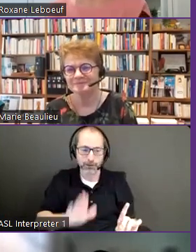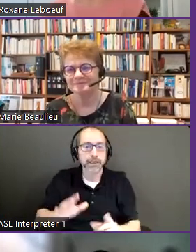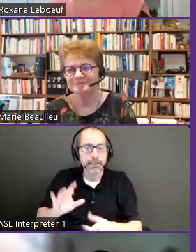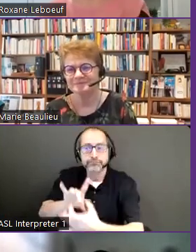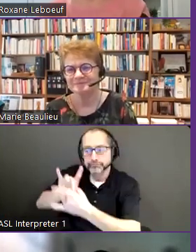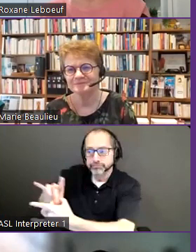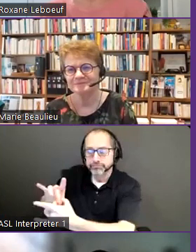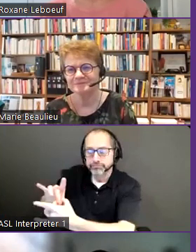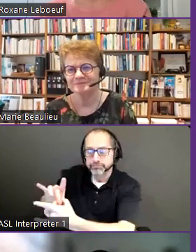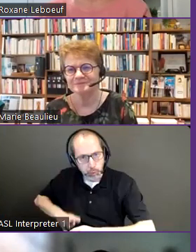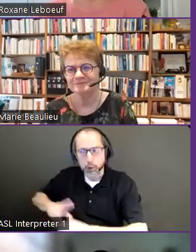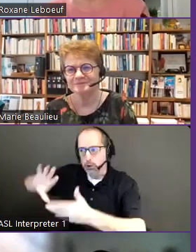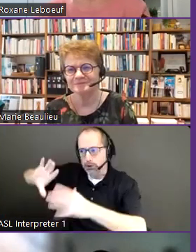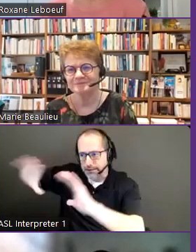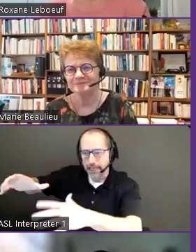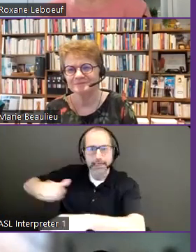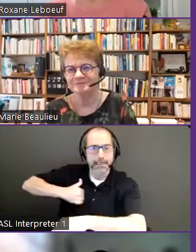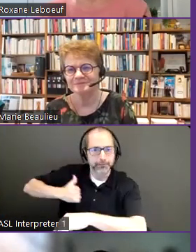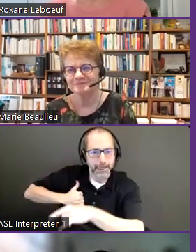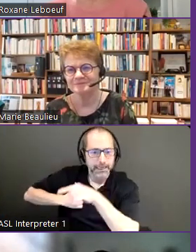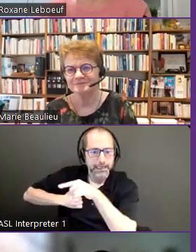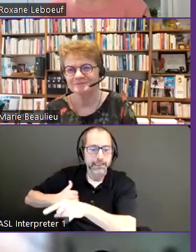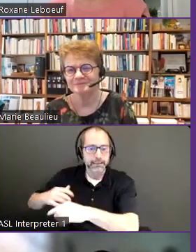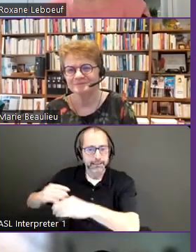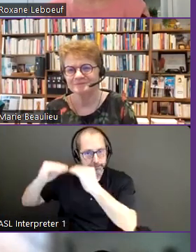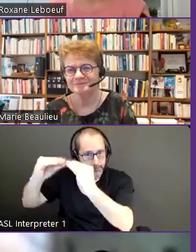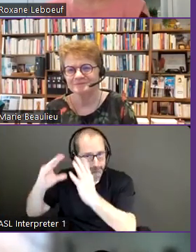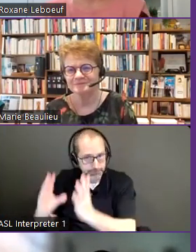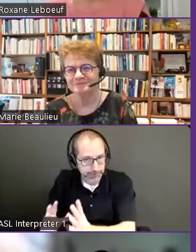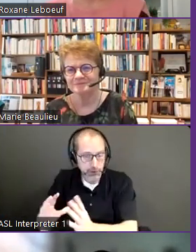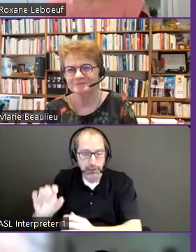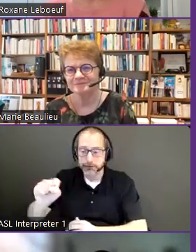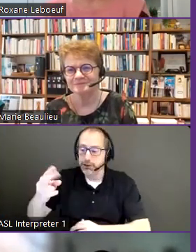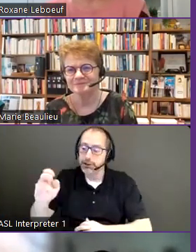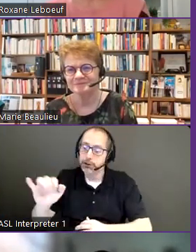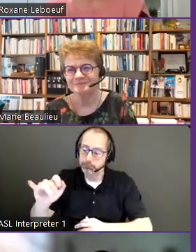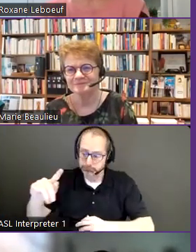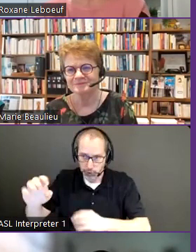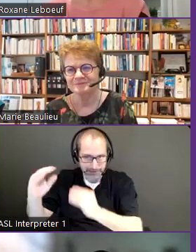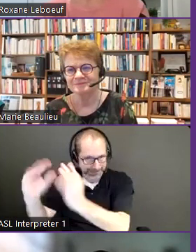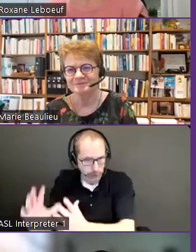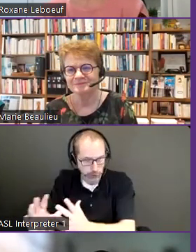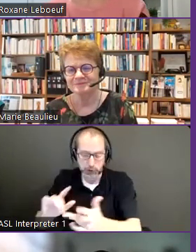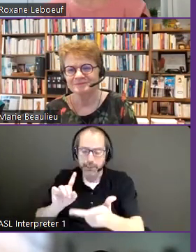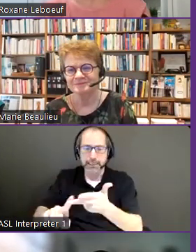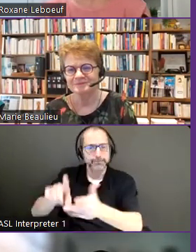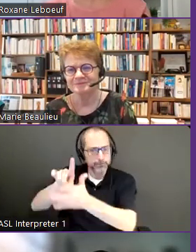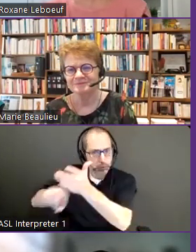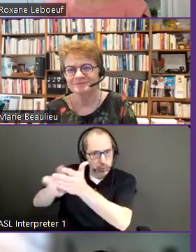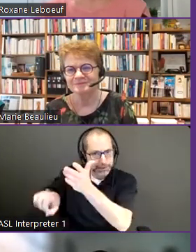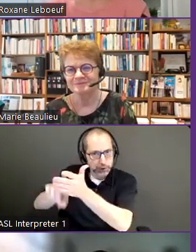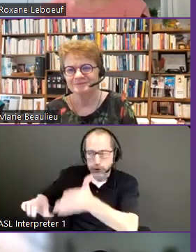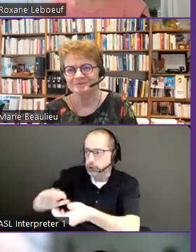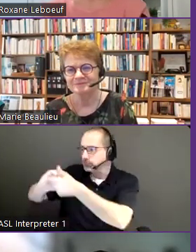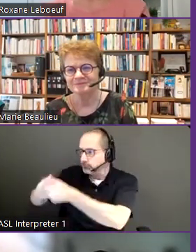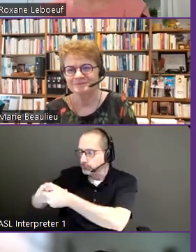Canada, is an adjunct and retired professor at the University of Sherbrooke, and affiliated research at the Research